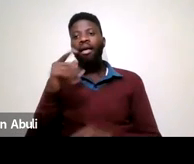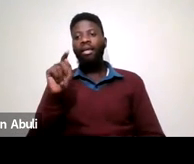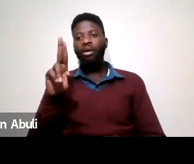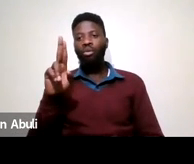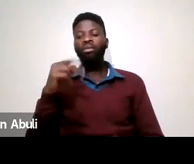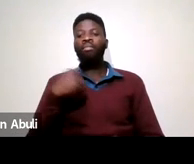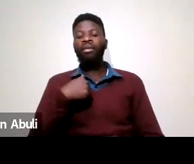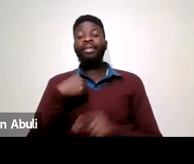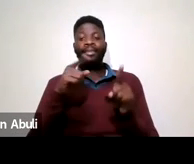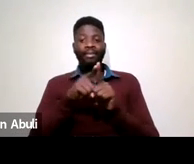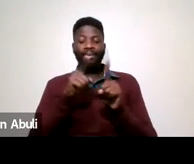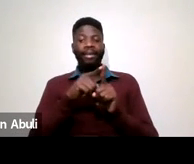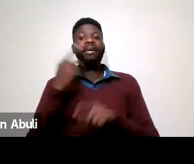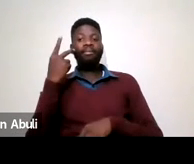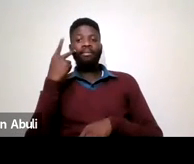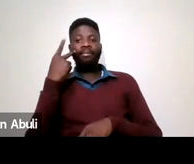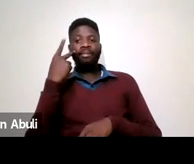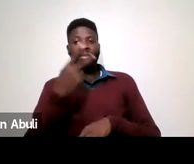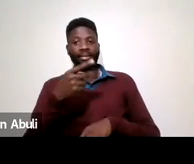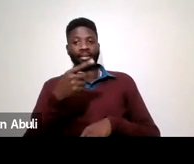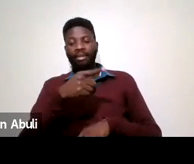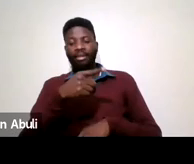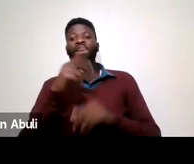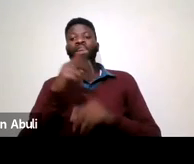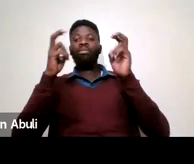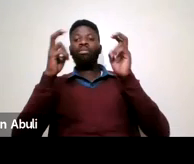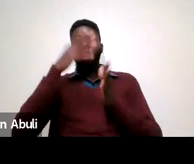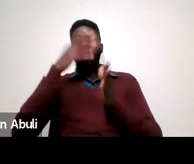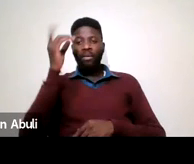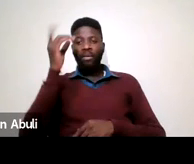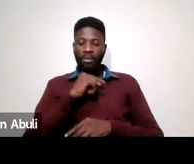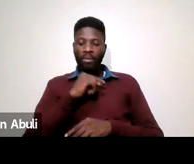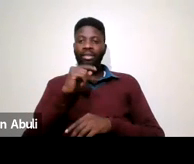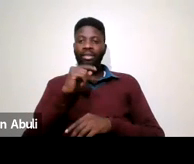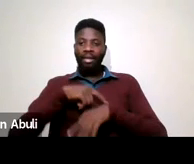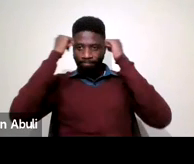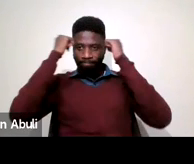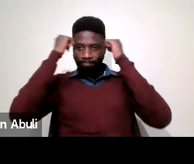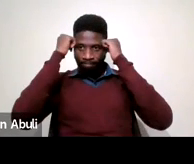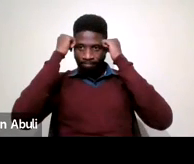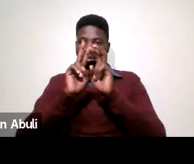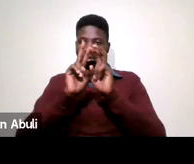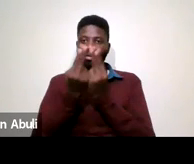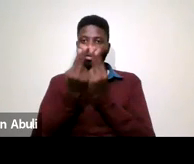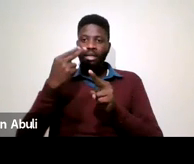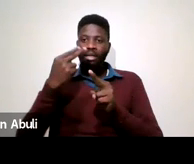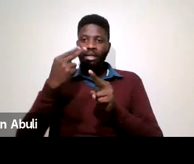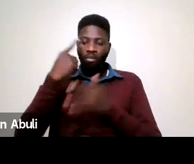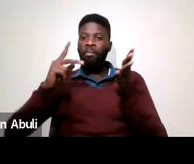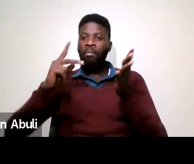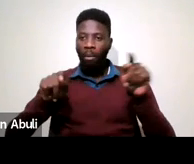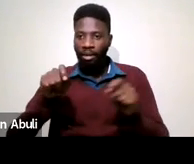encountered goal setting in my coursework. Yes. In a unit called Project Management and Strategic Planning